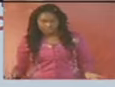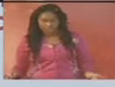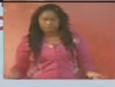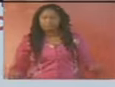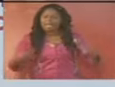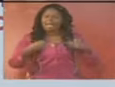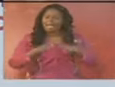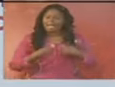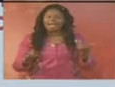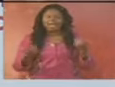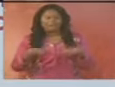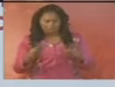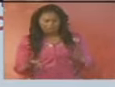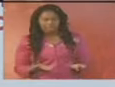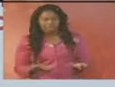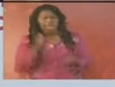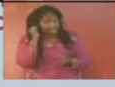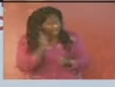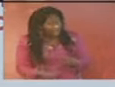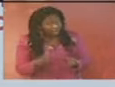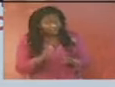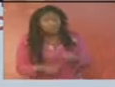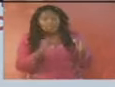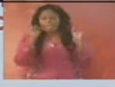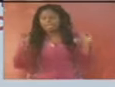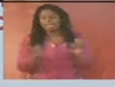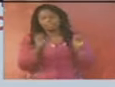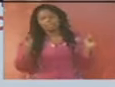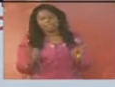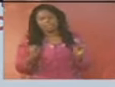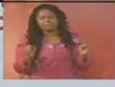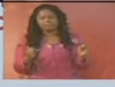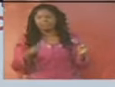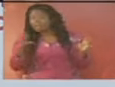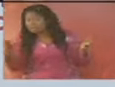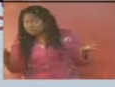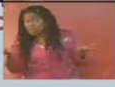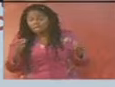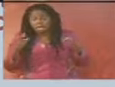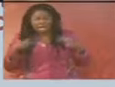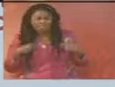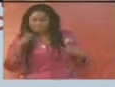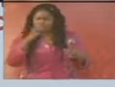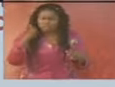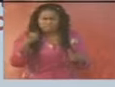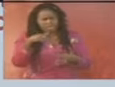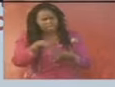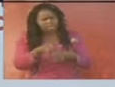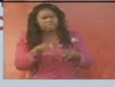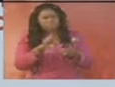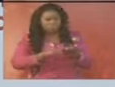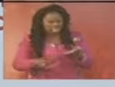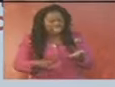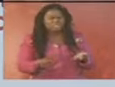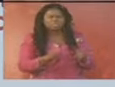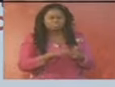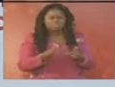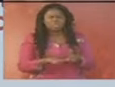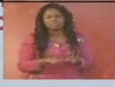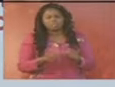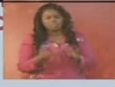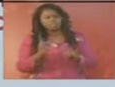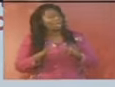something happens during the week. We still have 2 healthcare systems to manage. And we are managing resources, which is